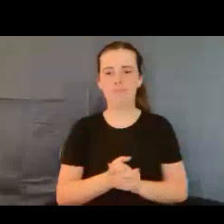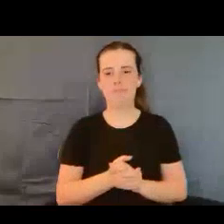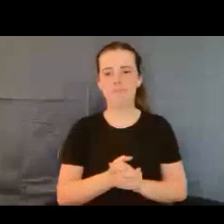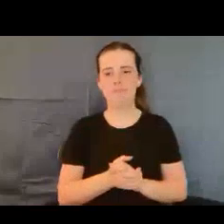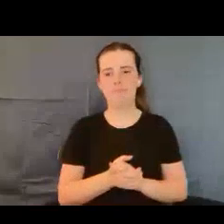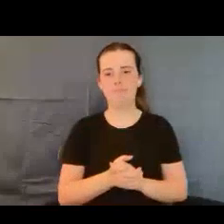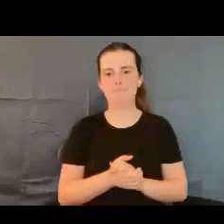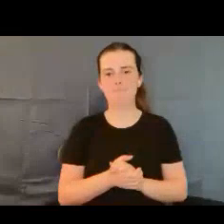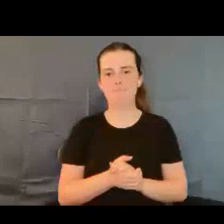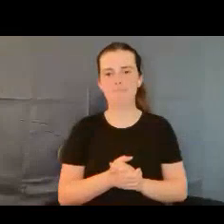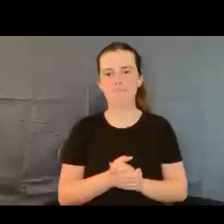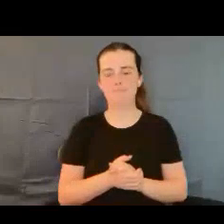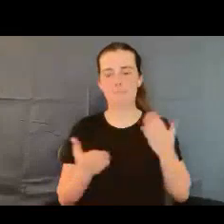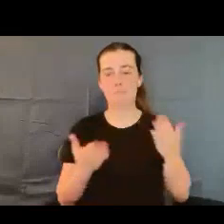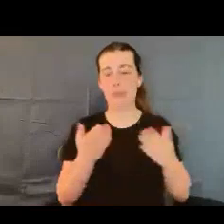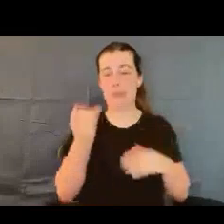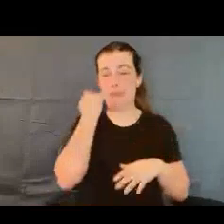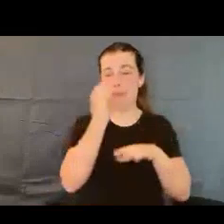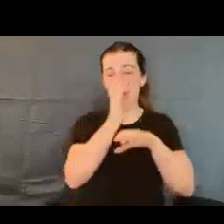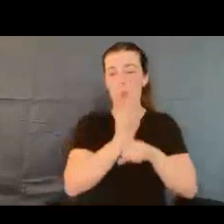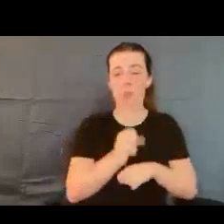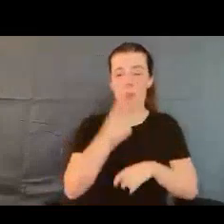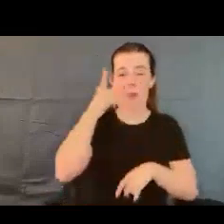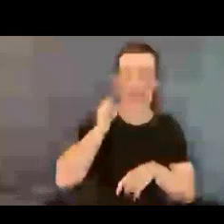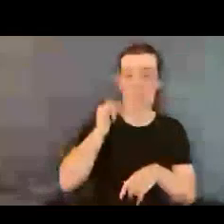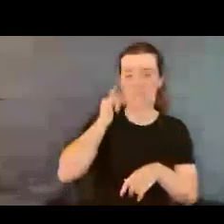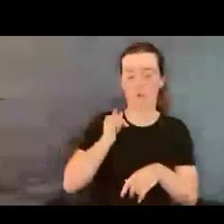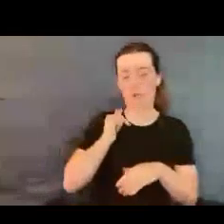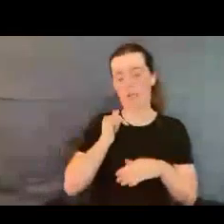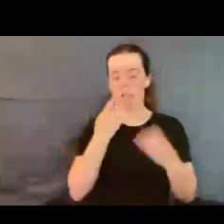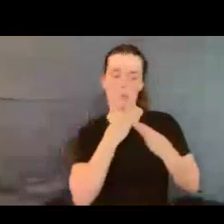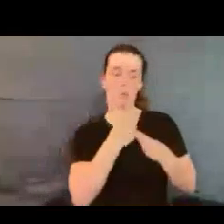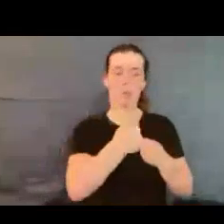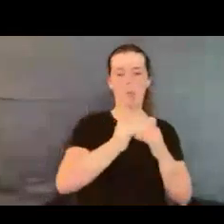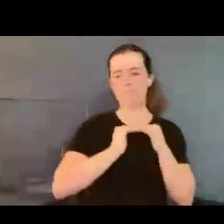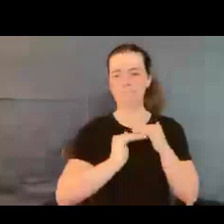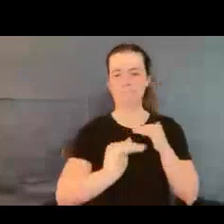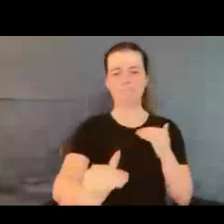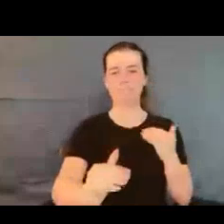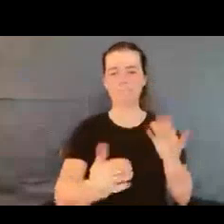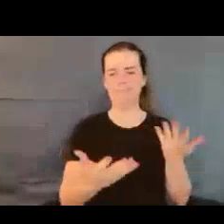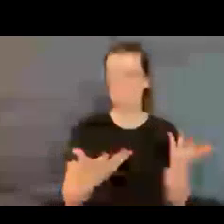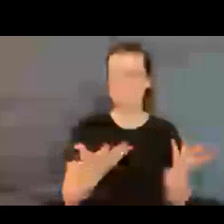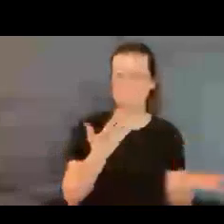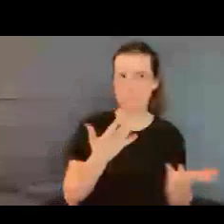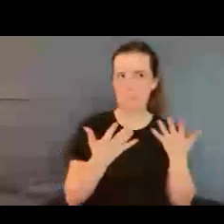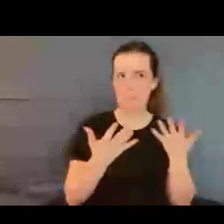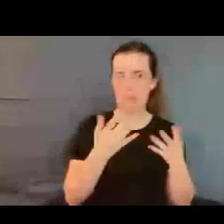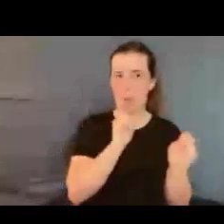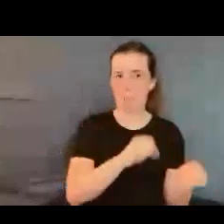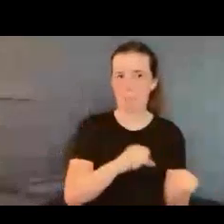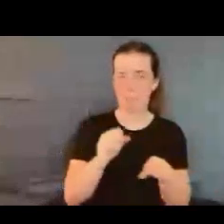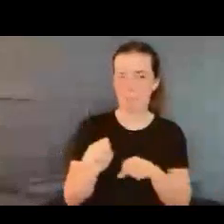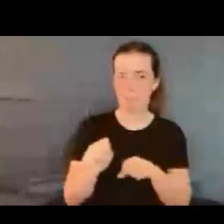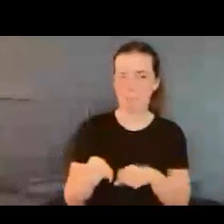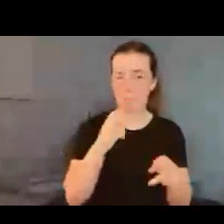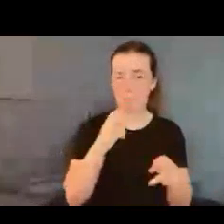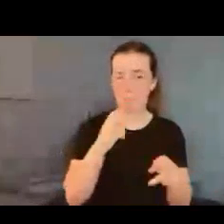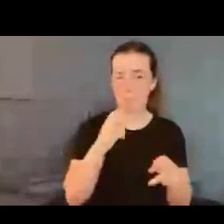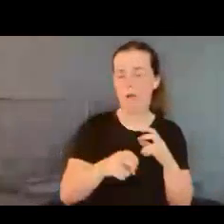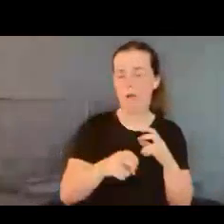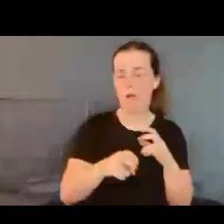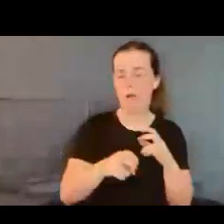something. But it's definitely that place is the most tricky spot. Other than that, there's a lot of service road